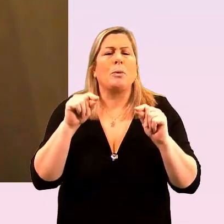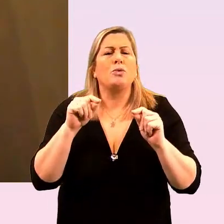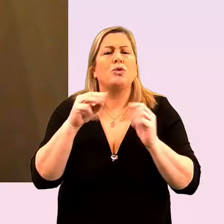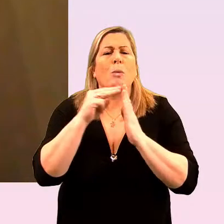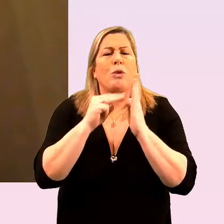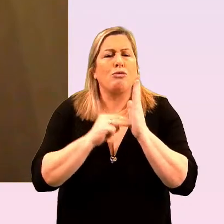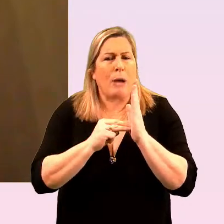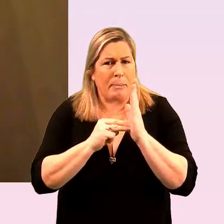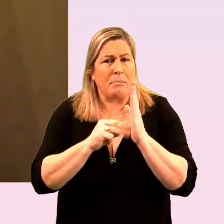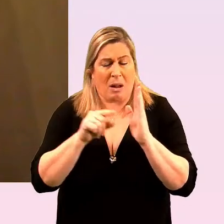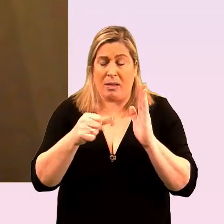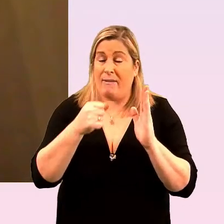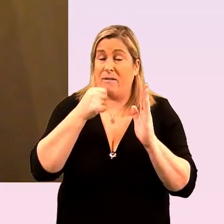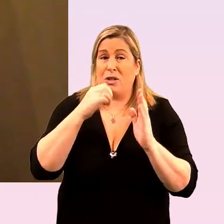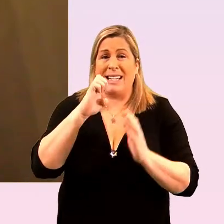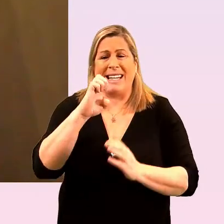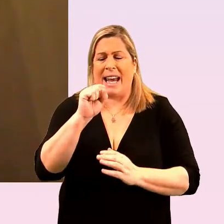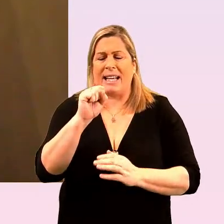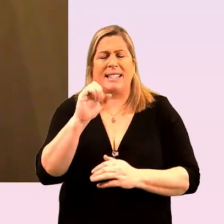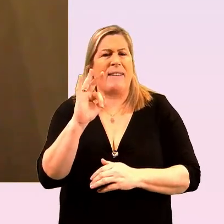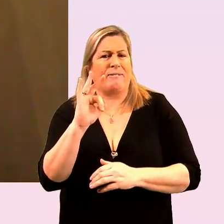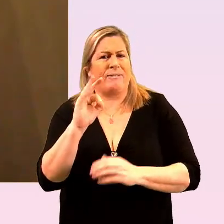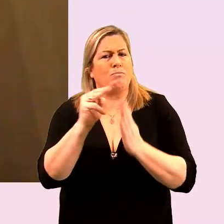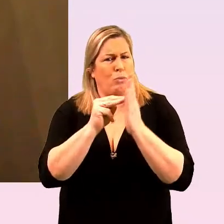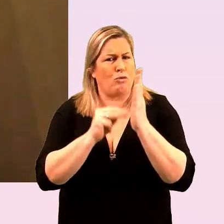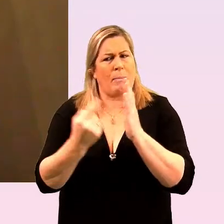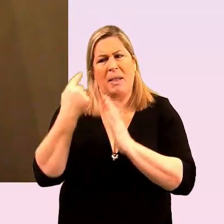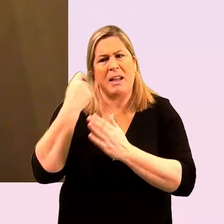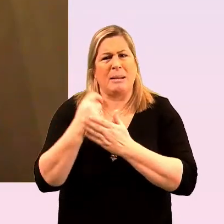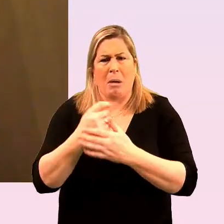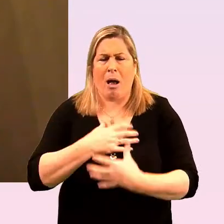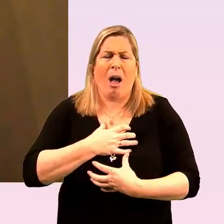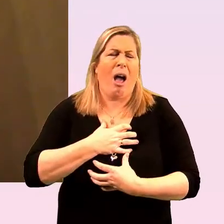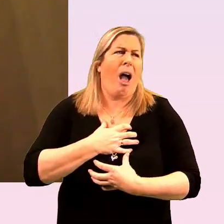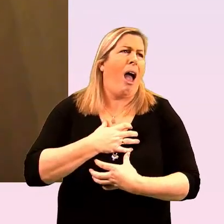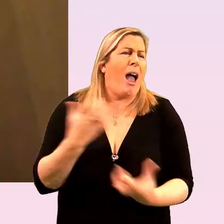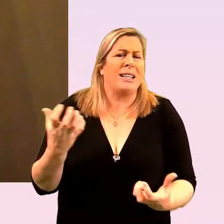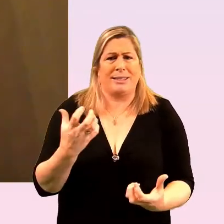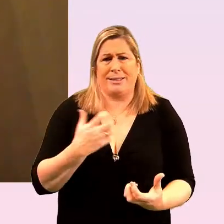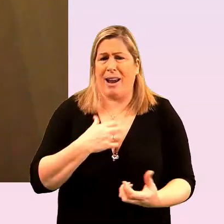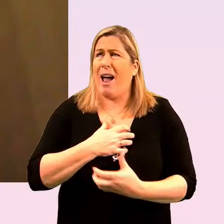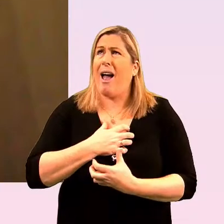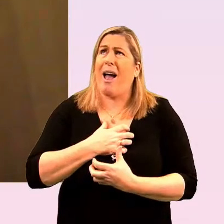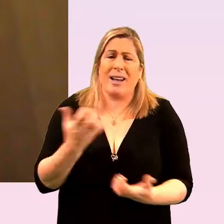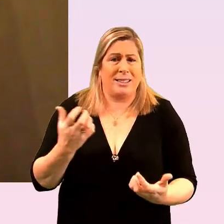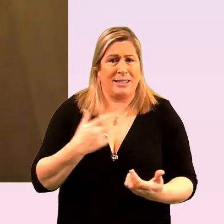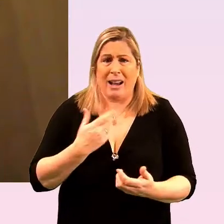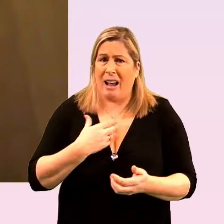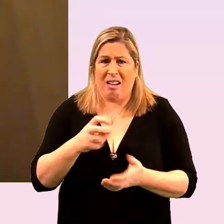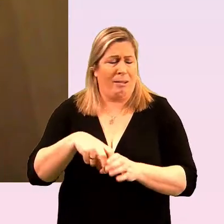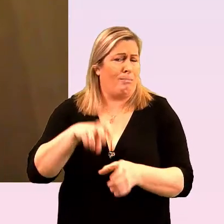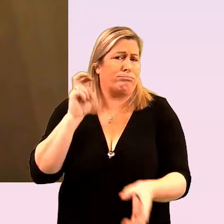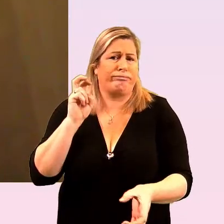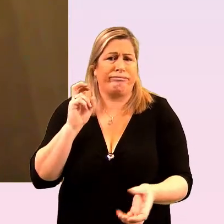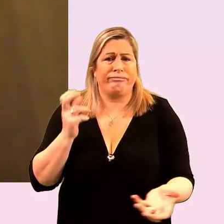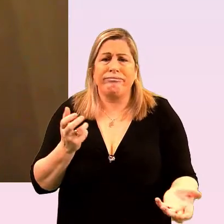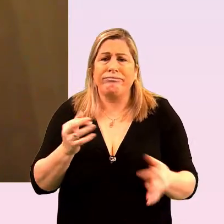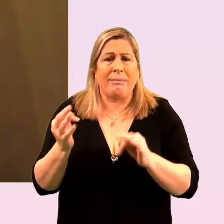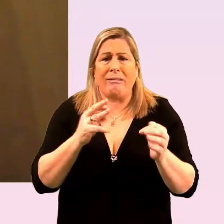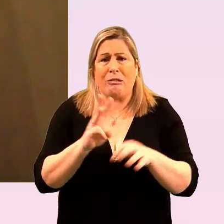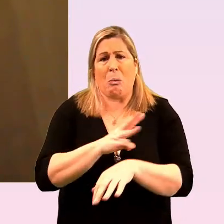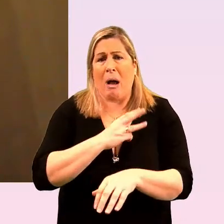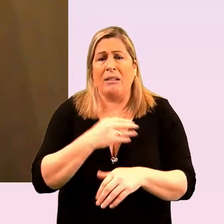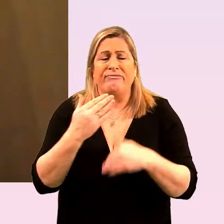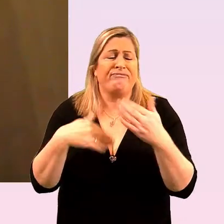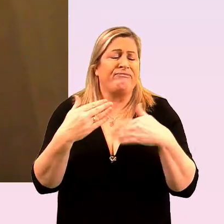what was one of the first ESF programs, and I hated it. I absolutely hated it, and I flunked out of it, and I ended up